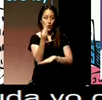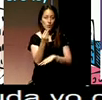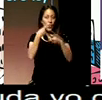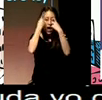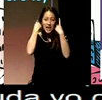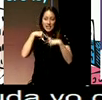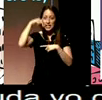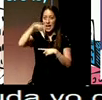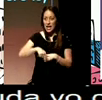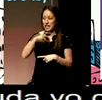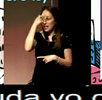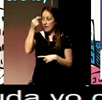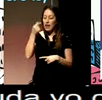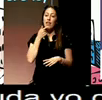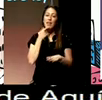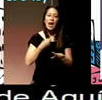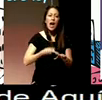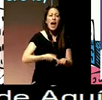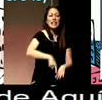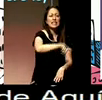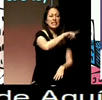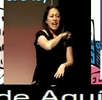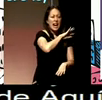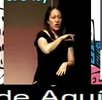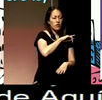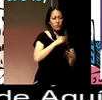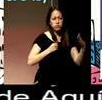I will read